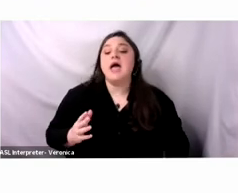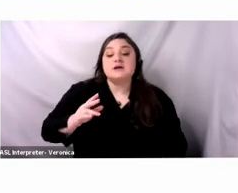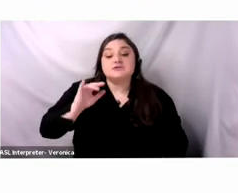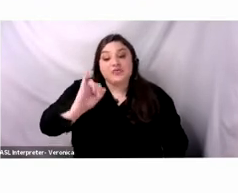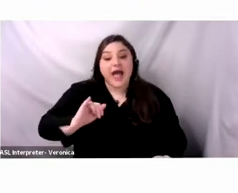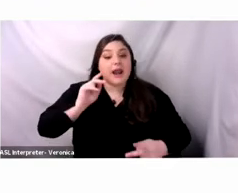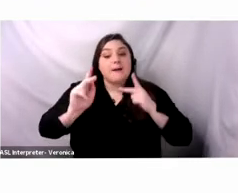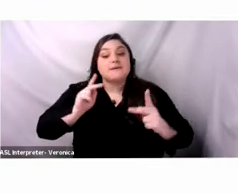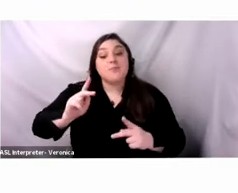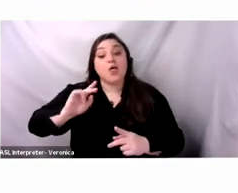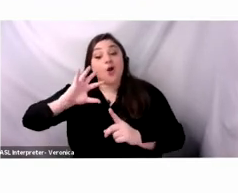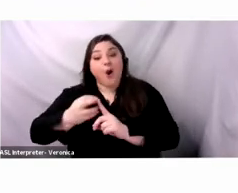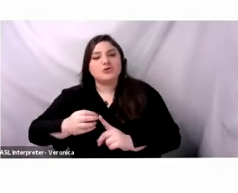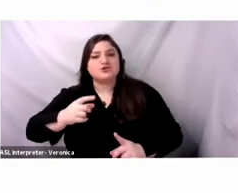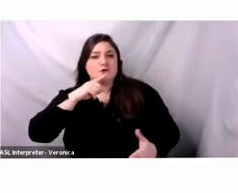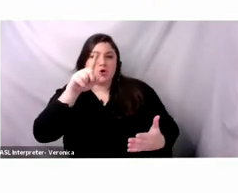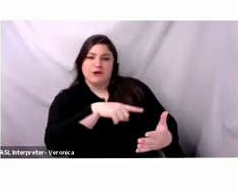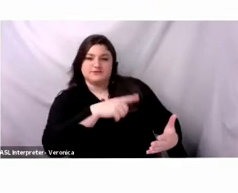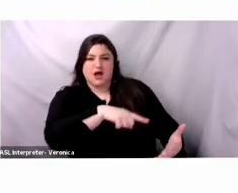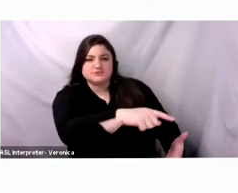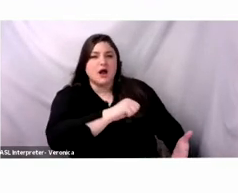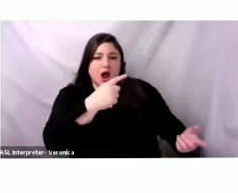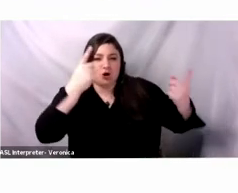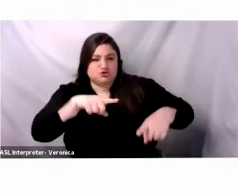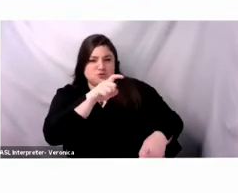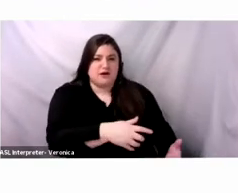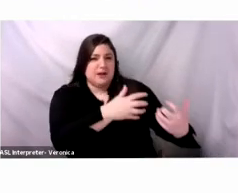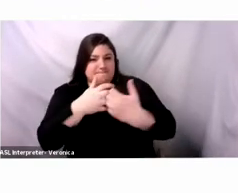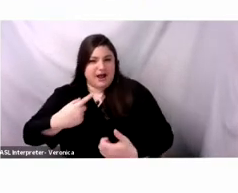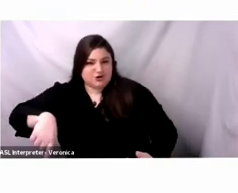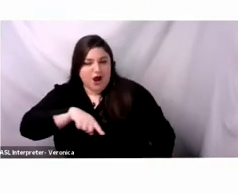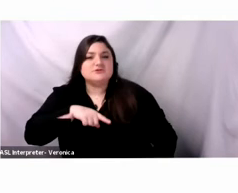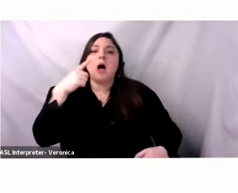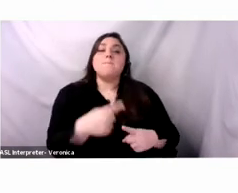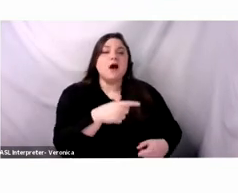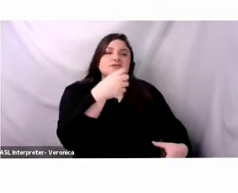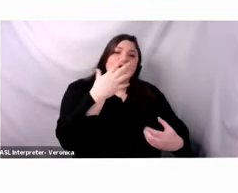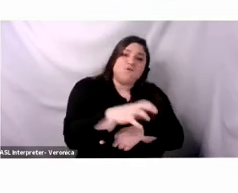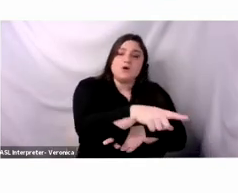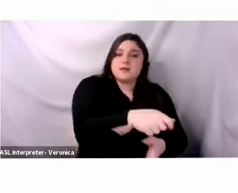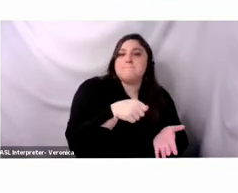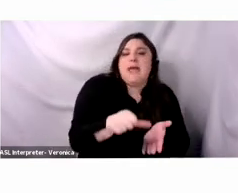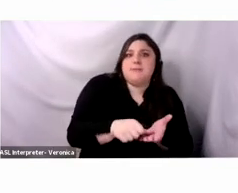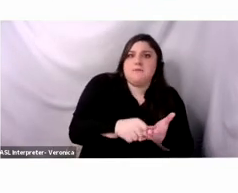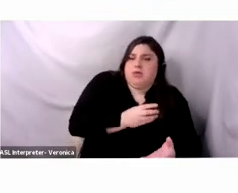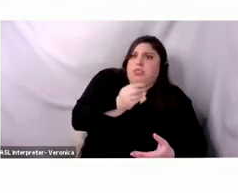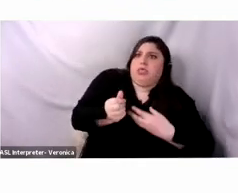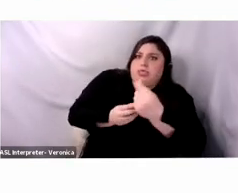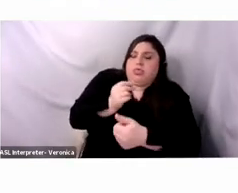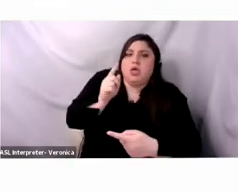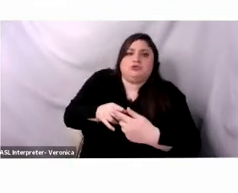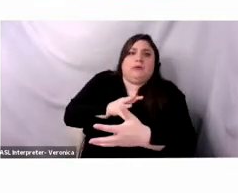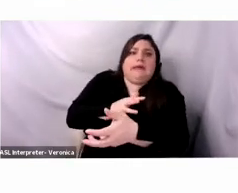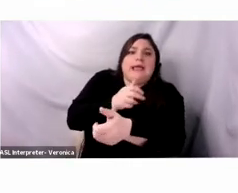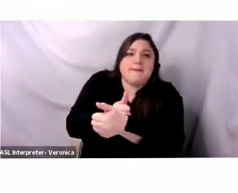money in that process. The British also made sure to control who had access through various means, including